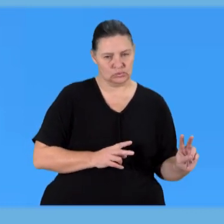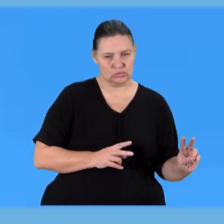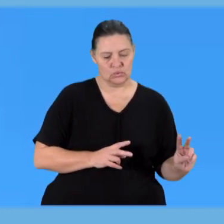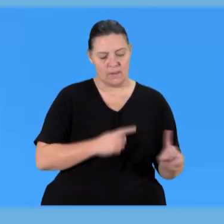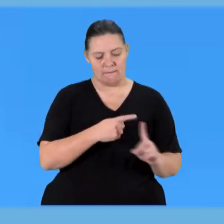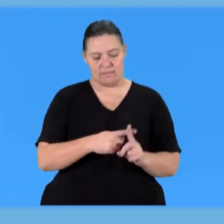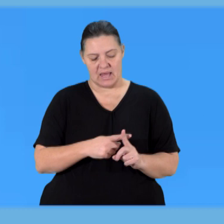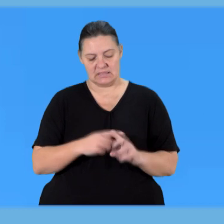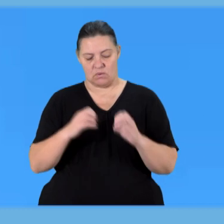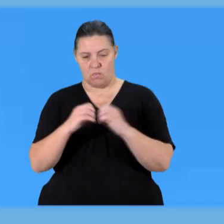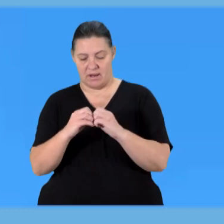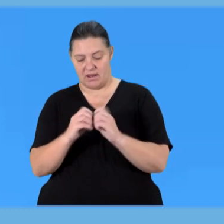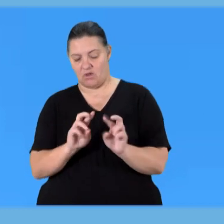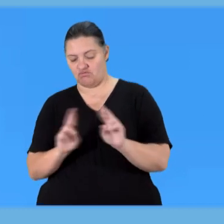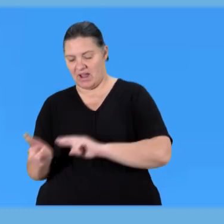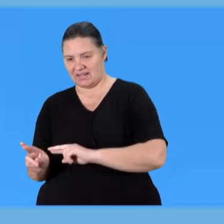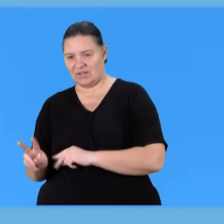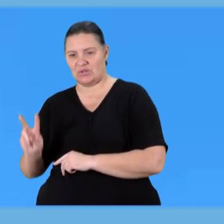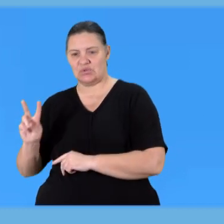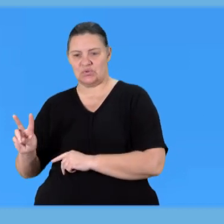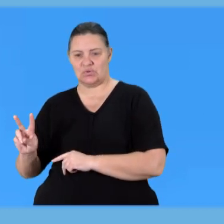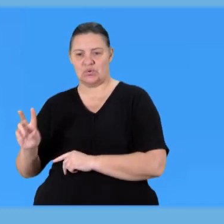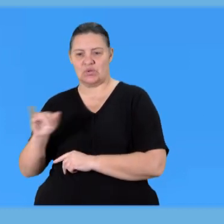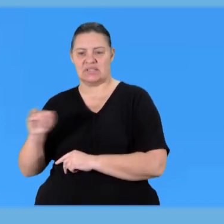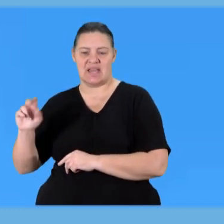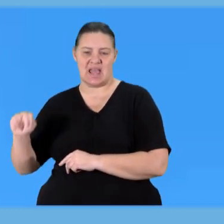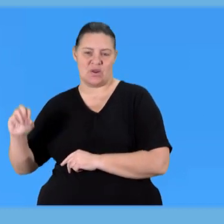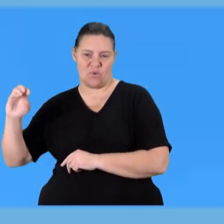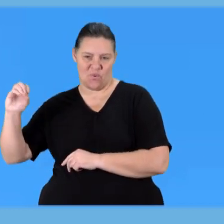two zinc atoms. So now you're seeing that we have